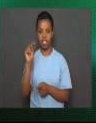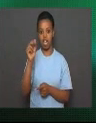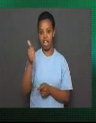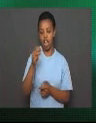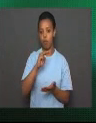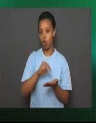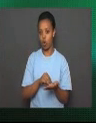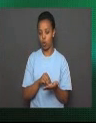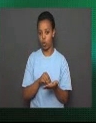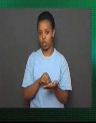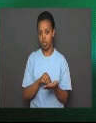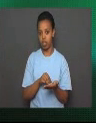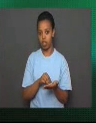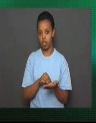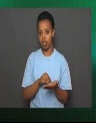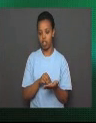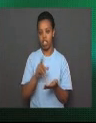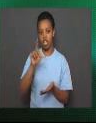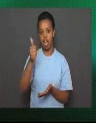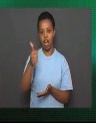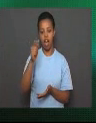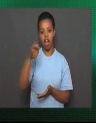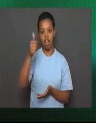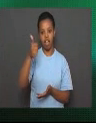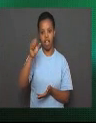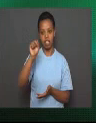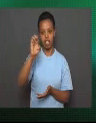molecule using a ligase enzyme.